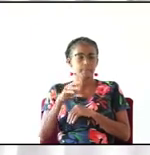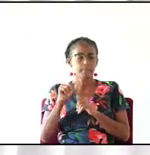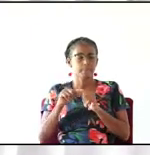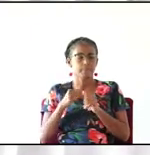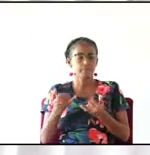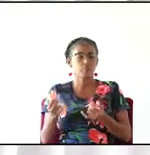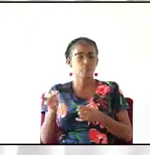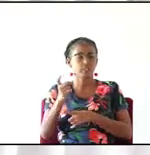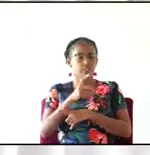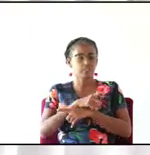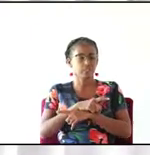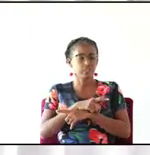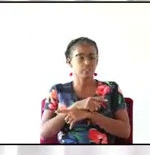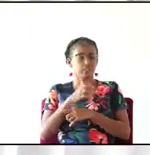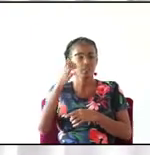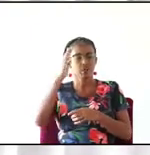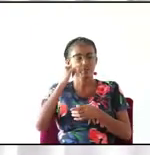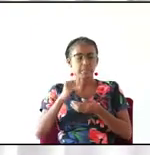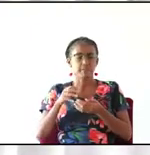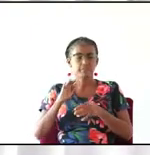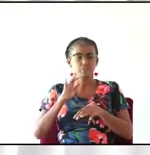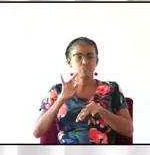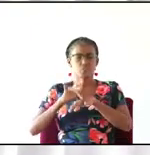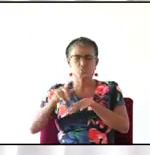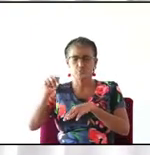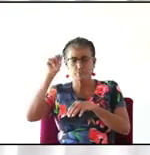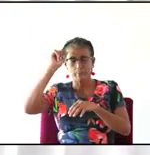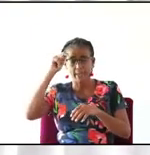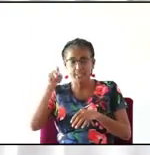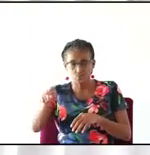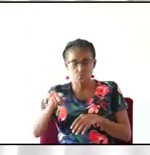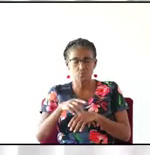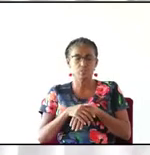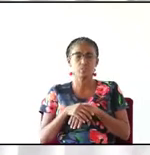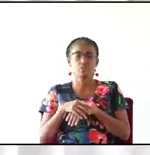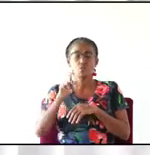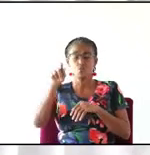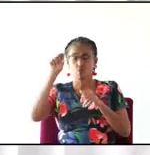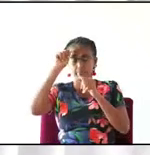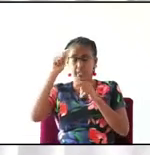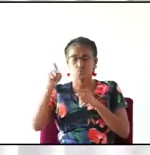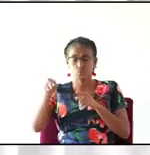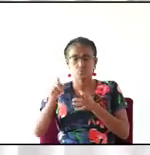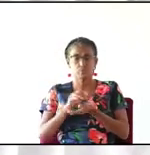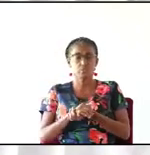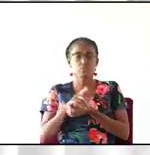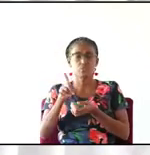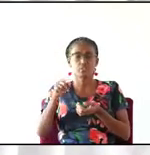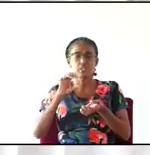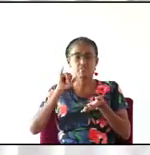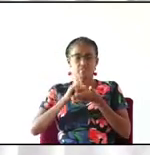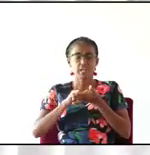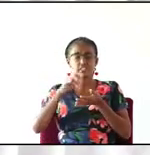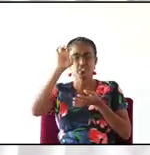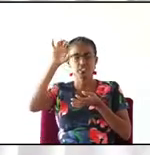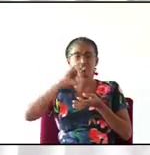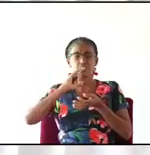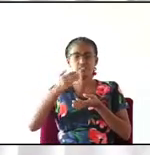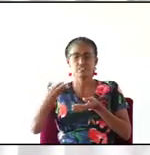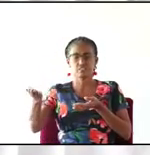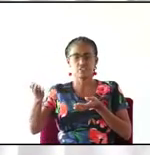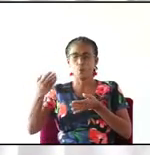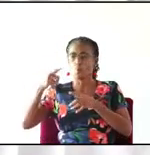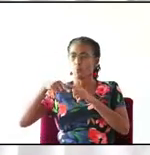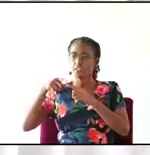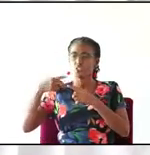and then, he may have to touch you and say, Tamika, just to remind you that he's there. I pray the good Lord